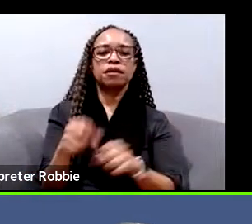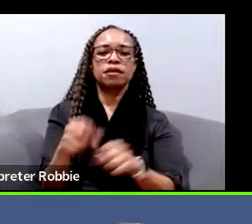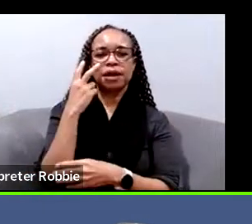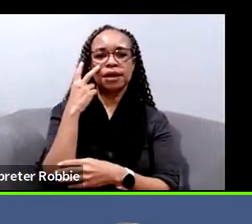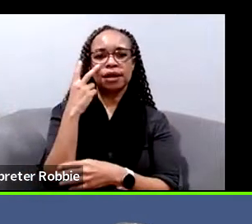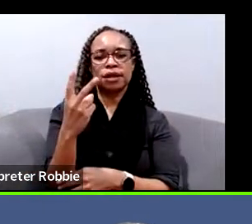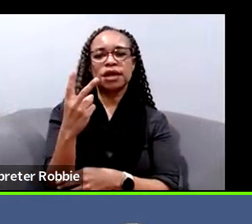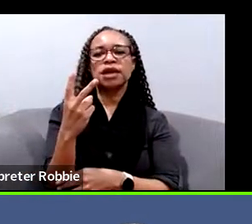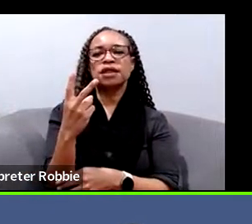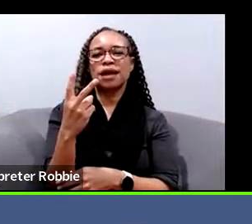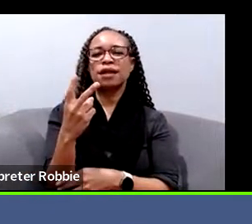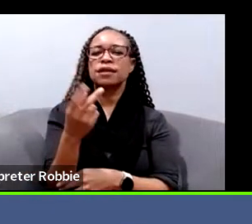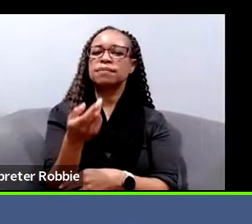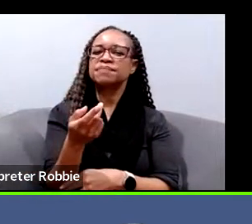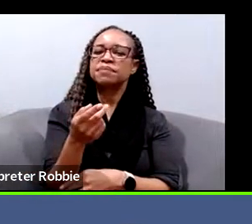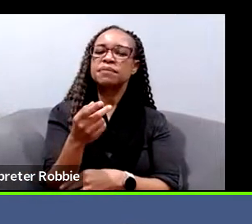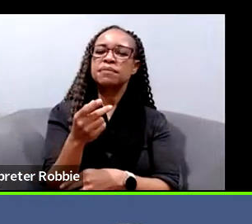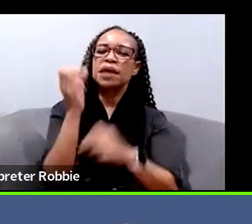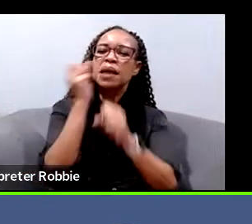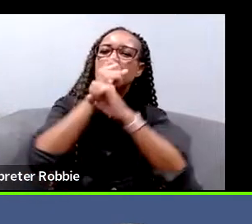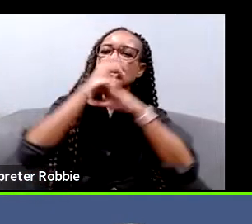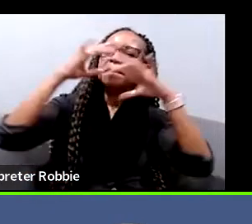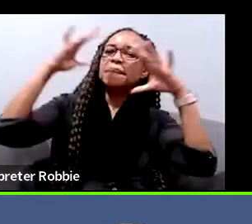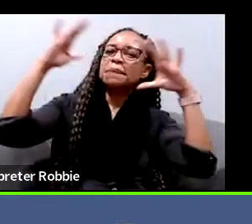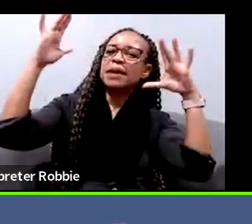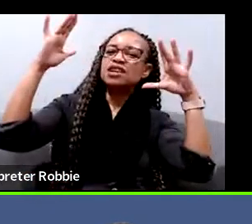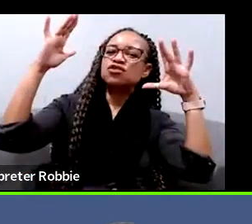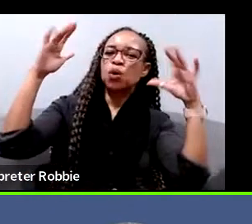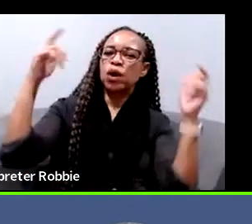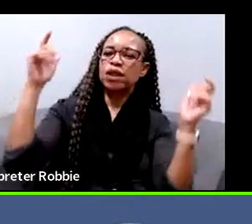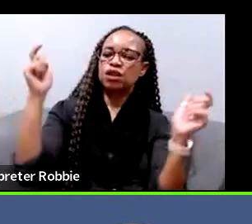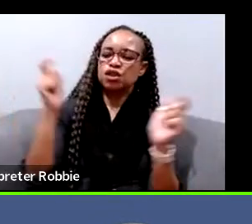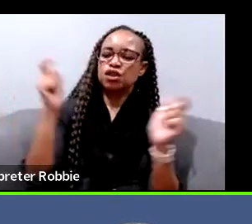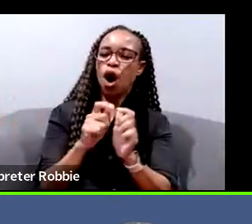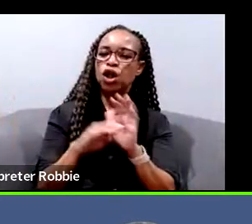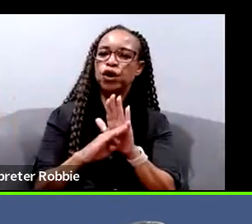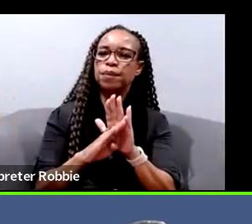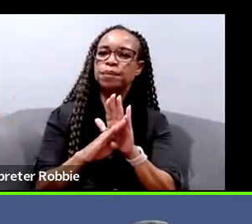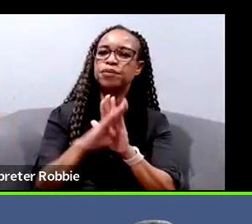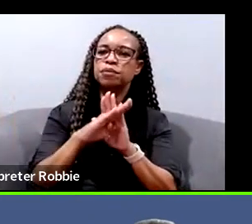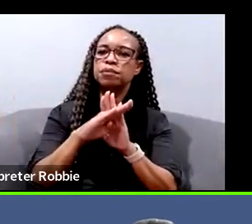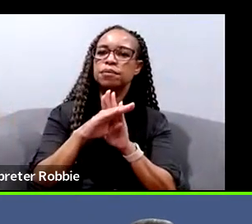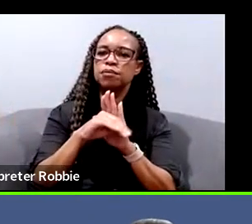kind of grinding picture with smaller peaks and valleys. But that